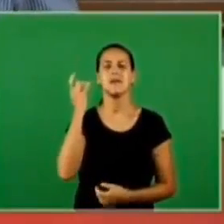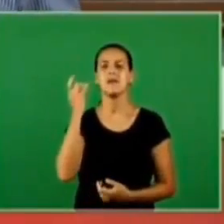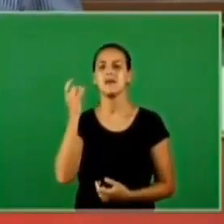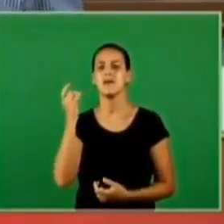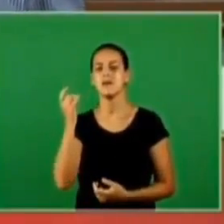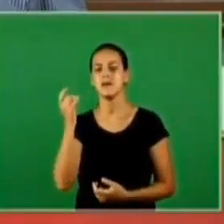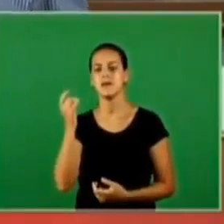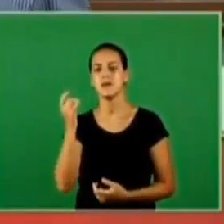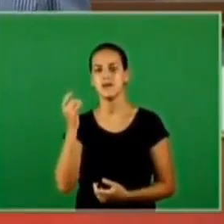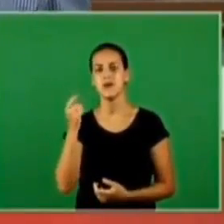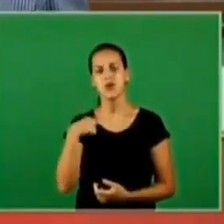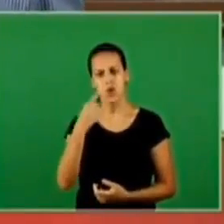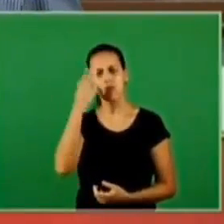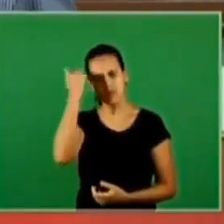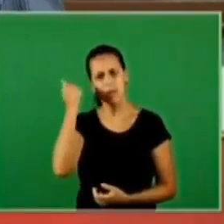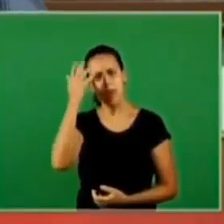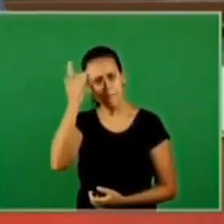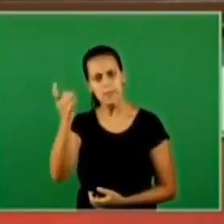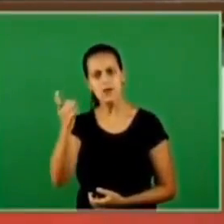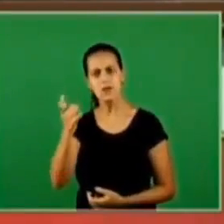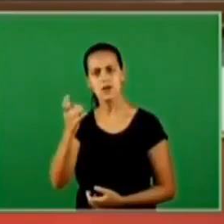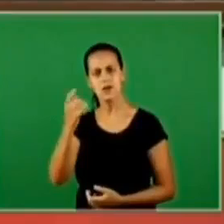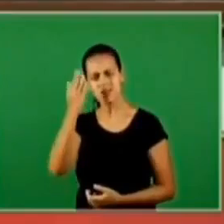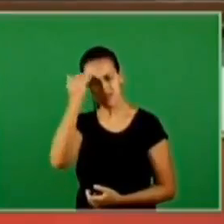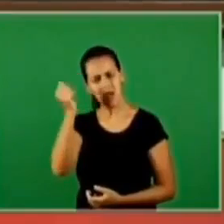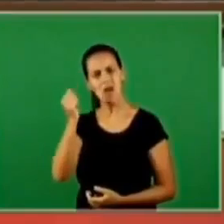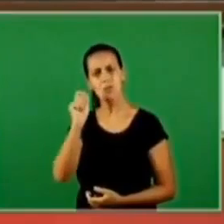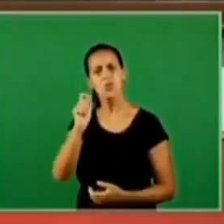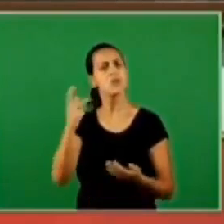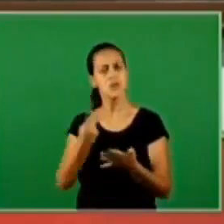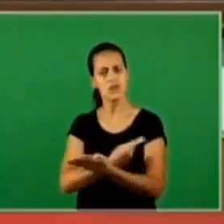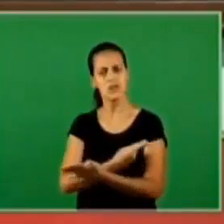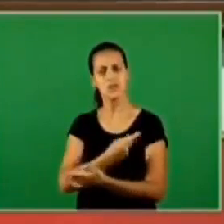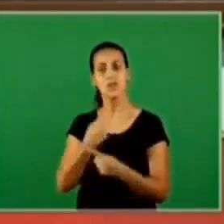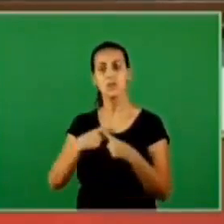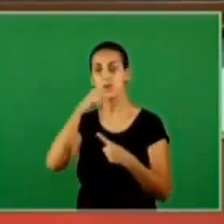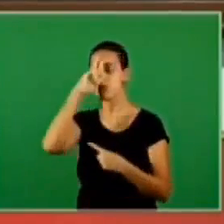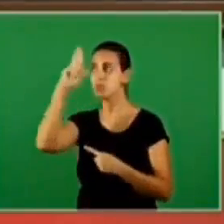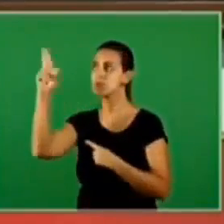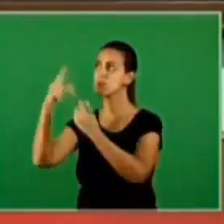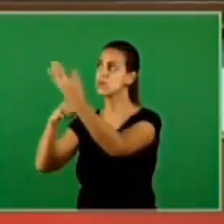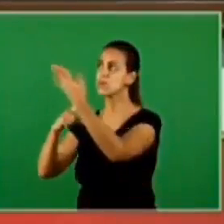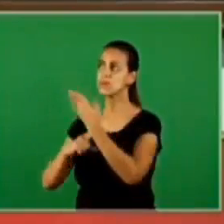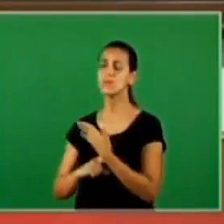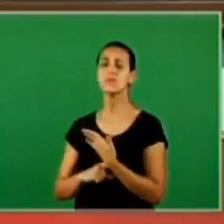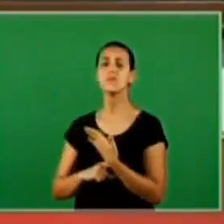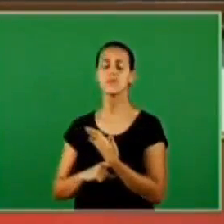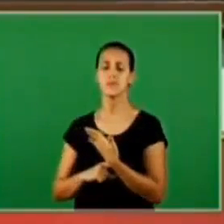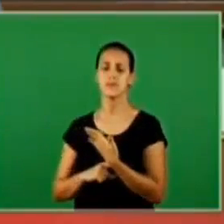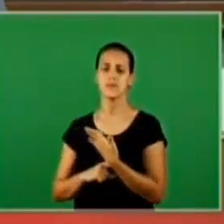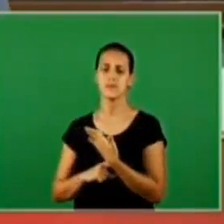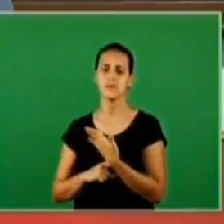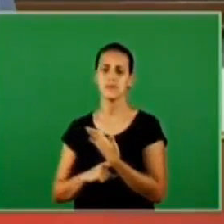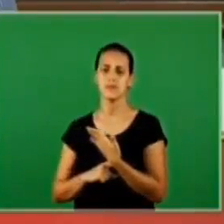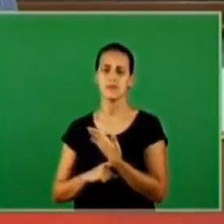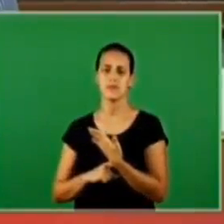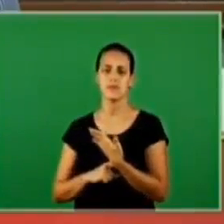says, I don't know about tomorrow, but for us, we know that it will come. It's not going to